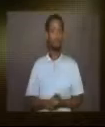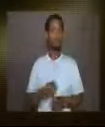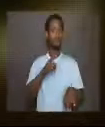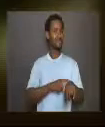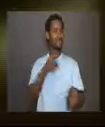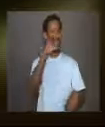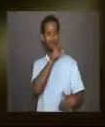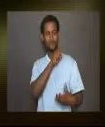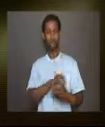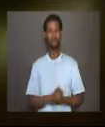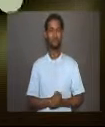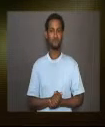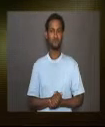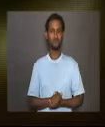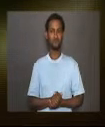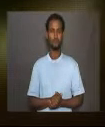Time's up.